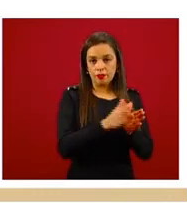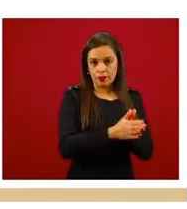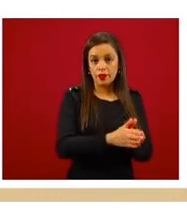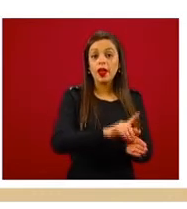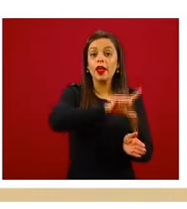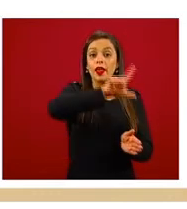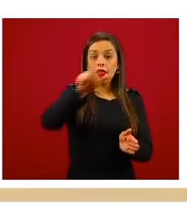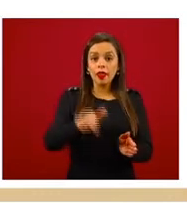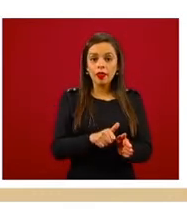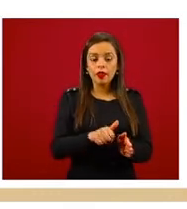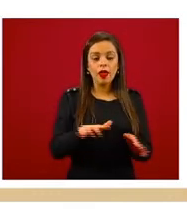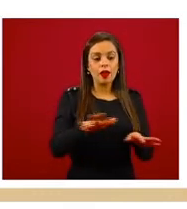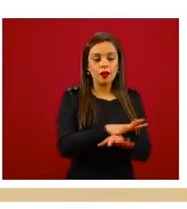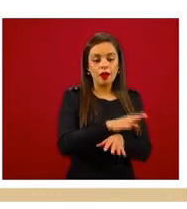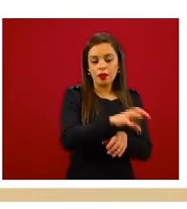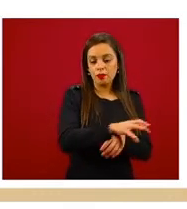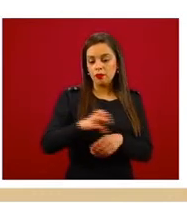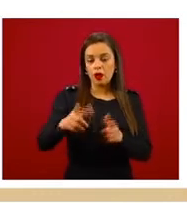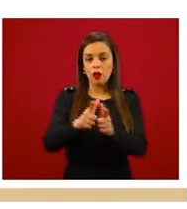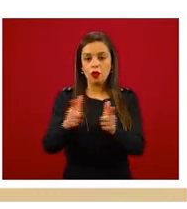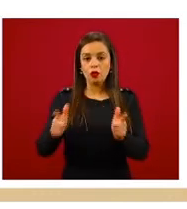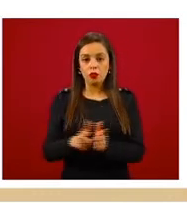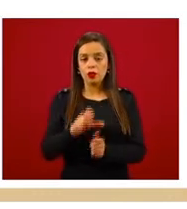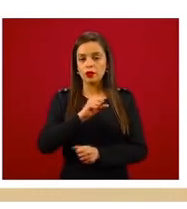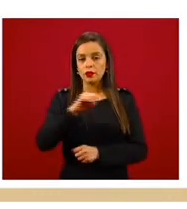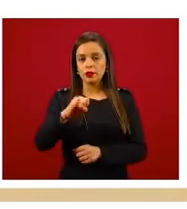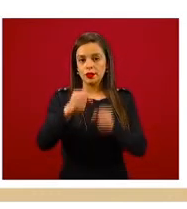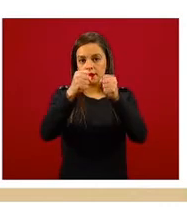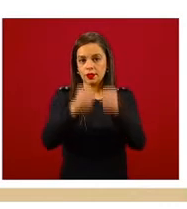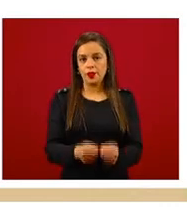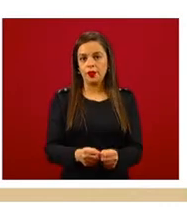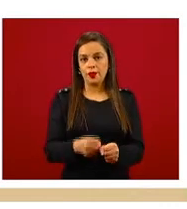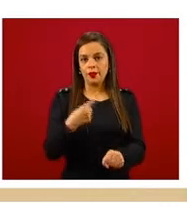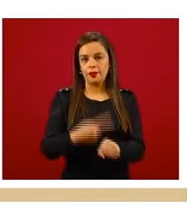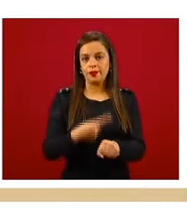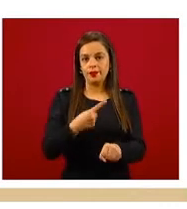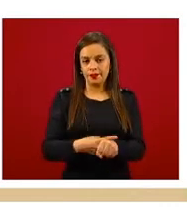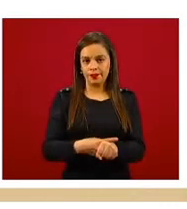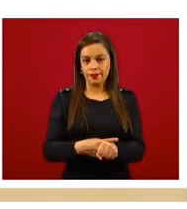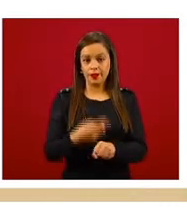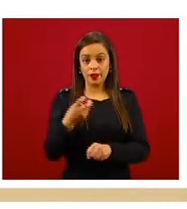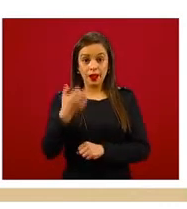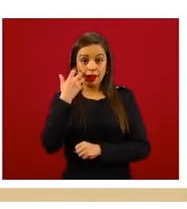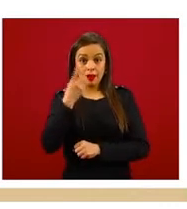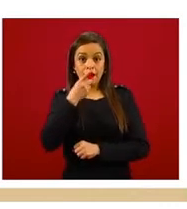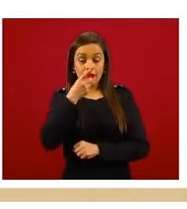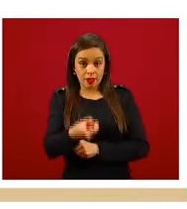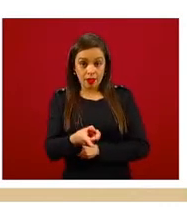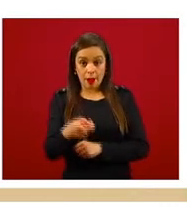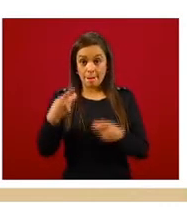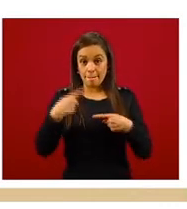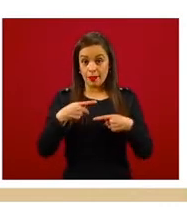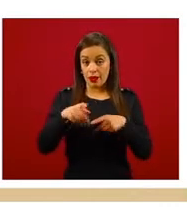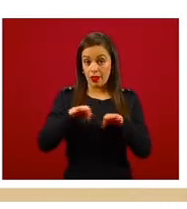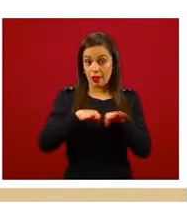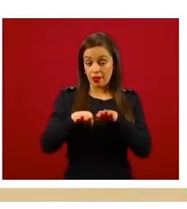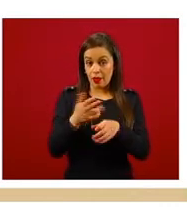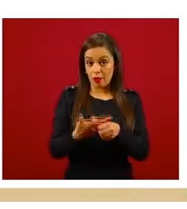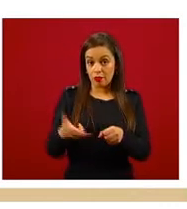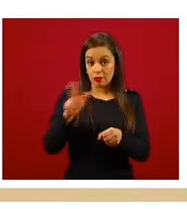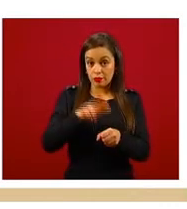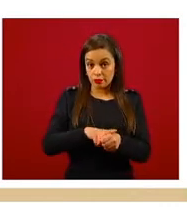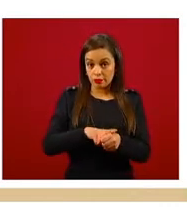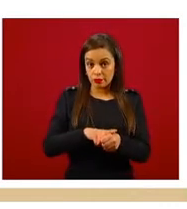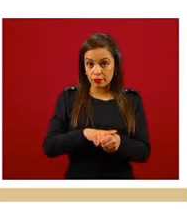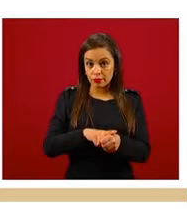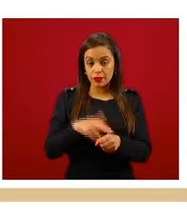and then at a later time confirmed the case. Now, this no longer represents that this